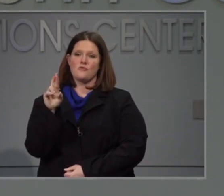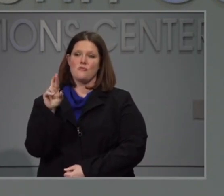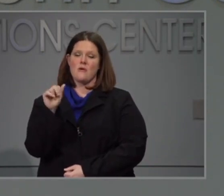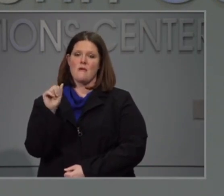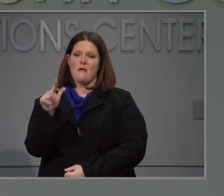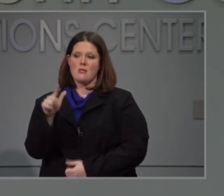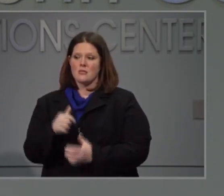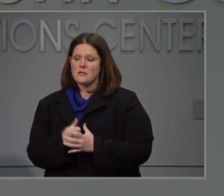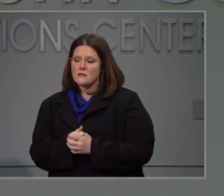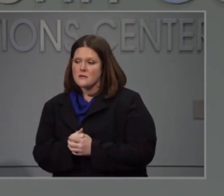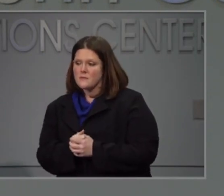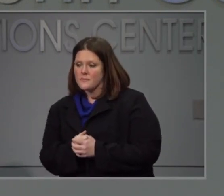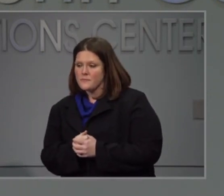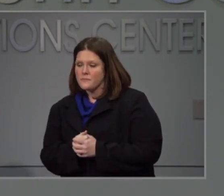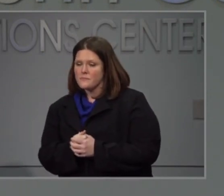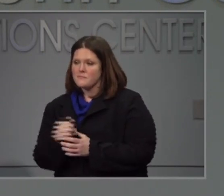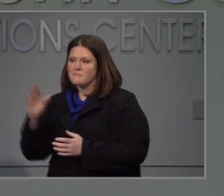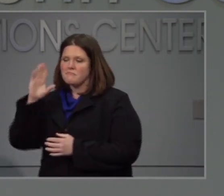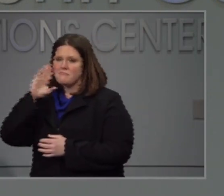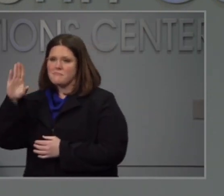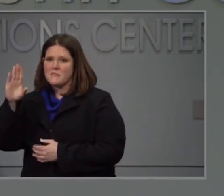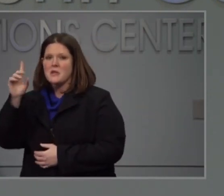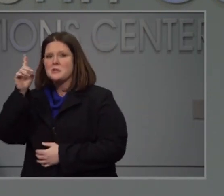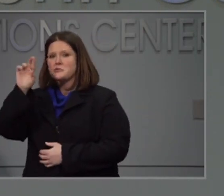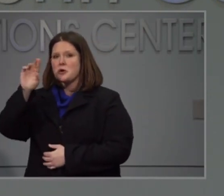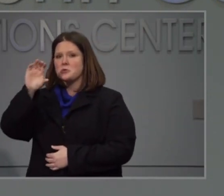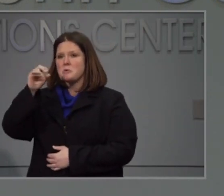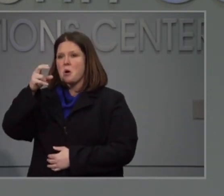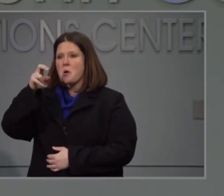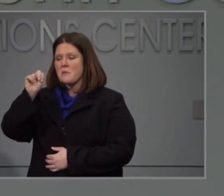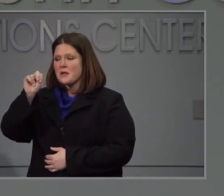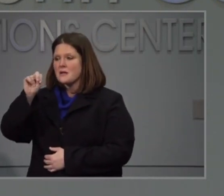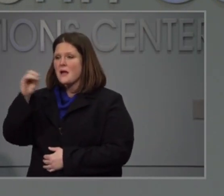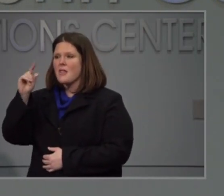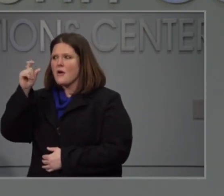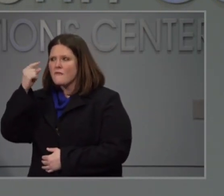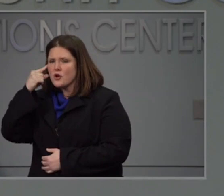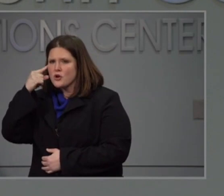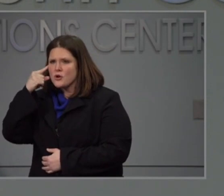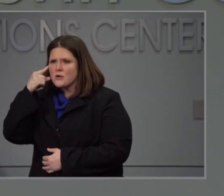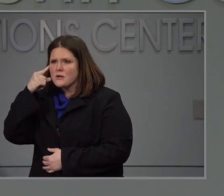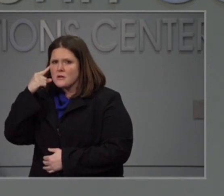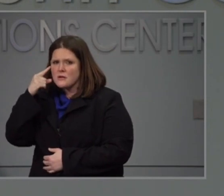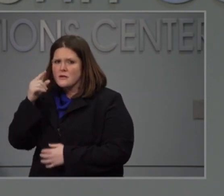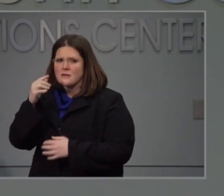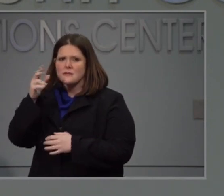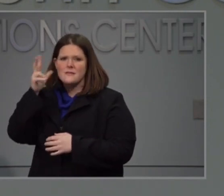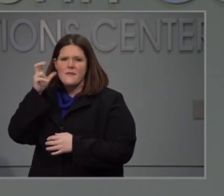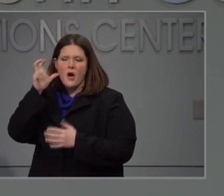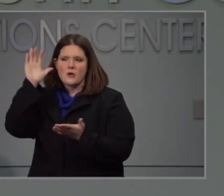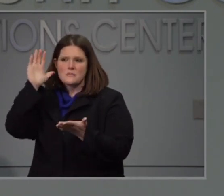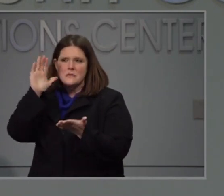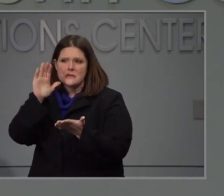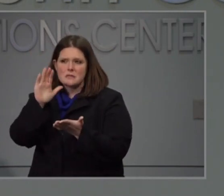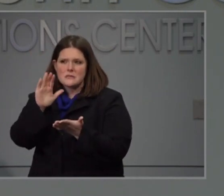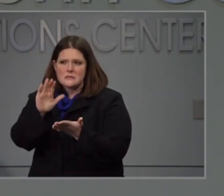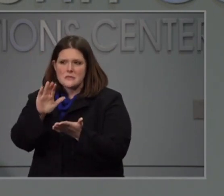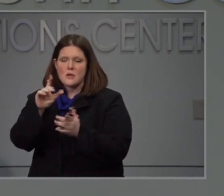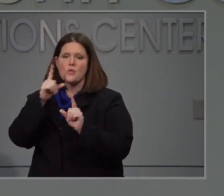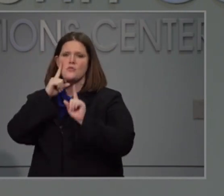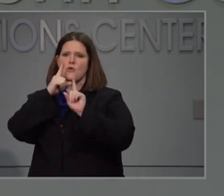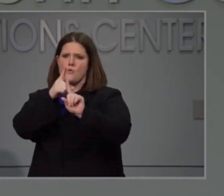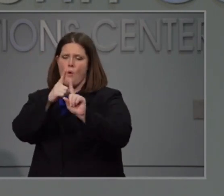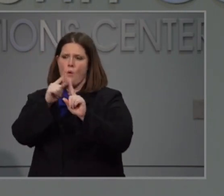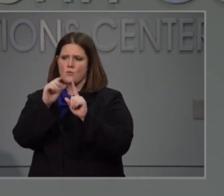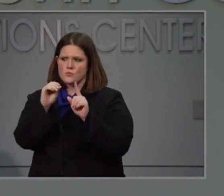Good afternoon, Governor, Dr. Cohen and others. Ken Smith with WRAL. As we look to move into Phase 1,